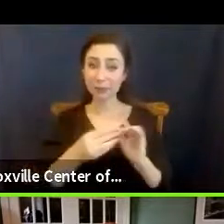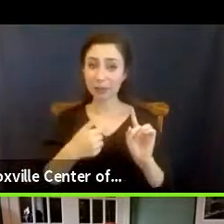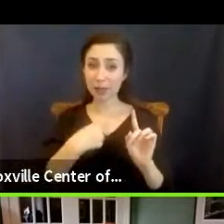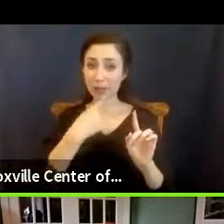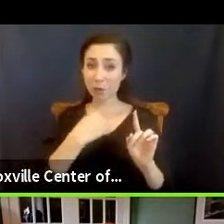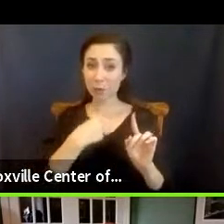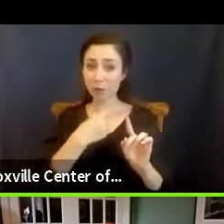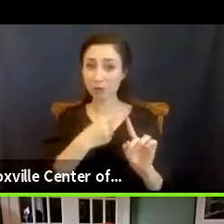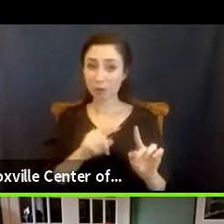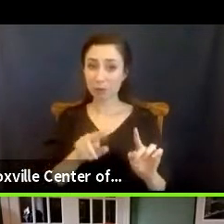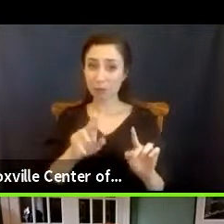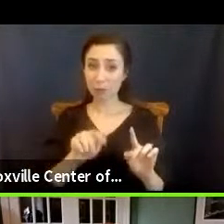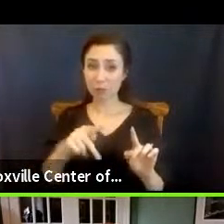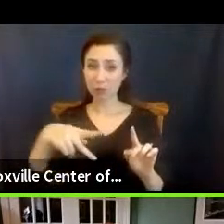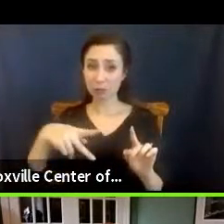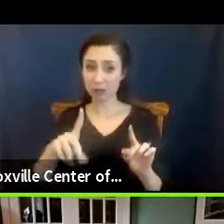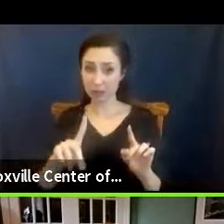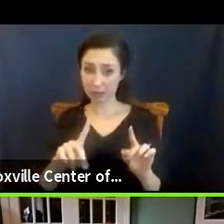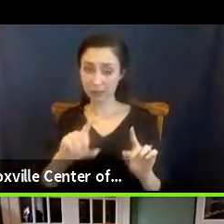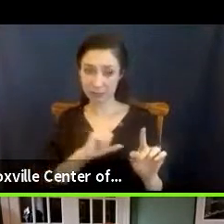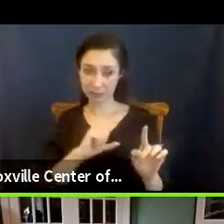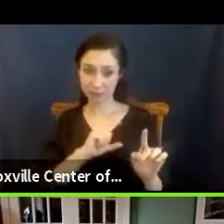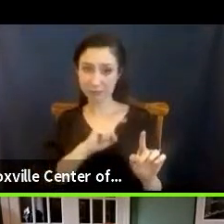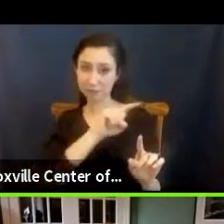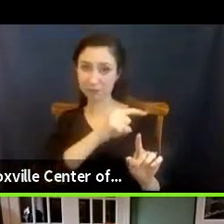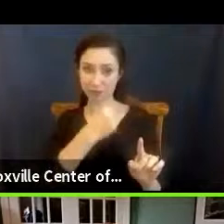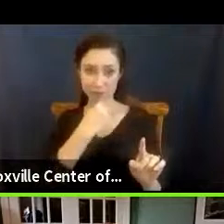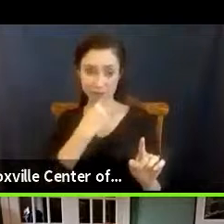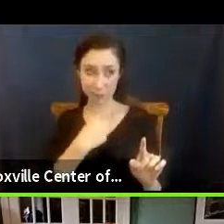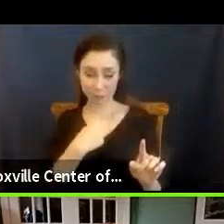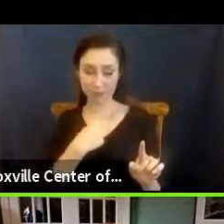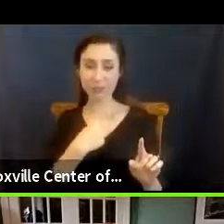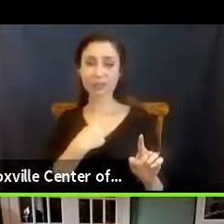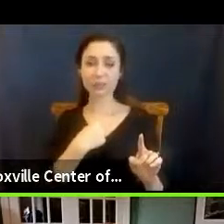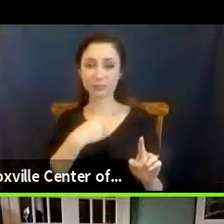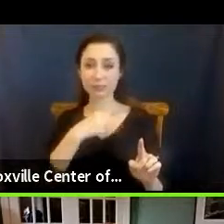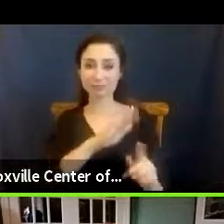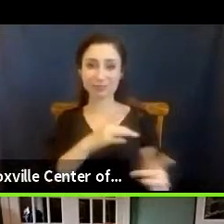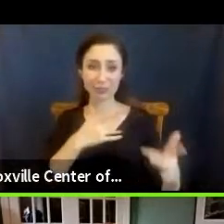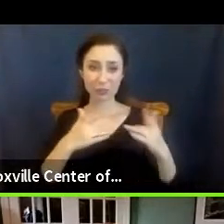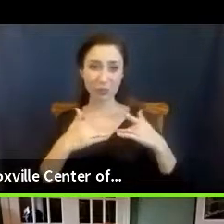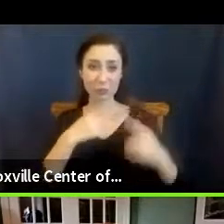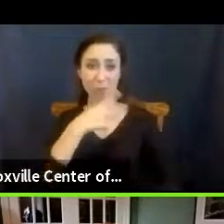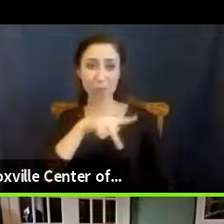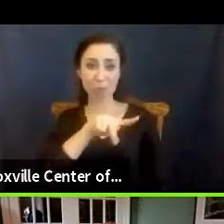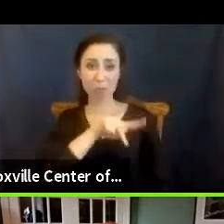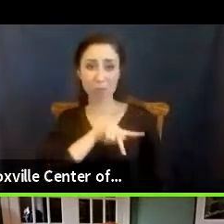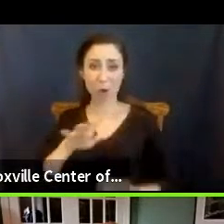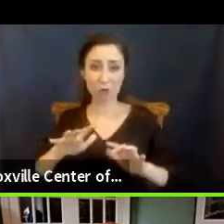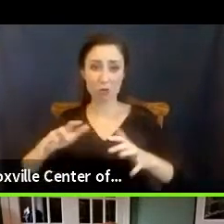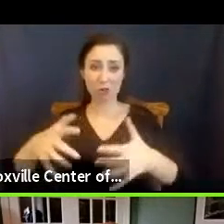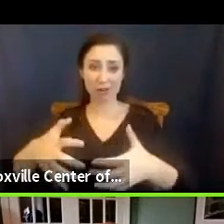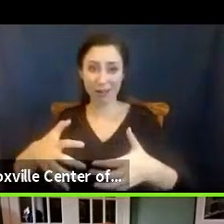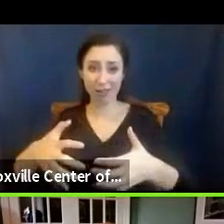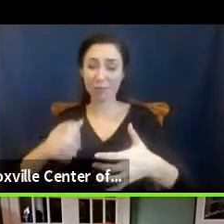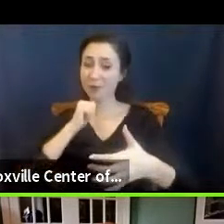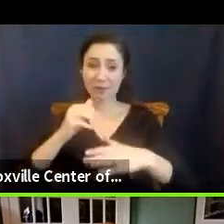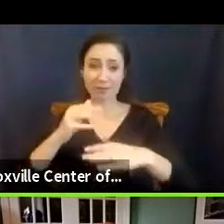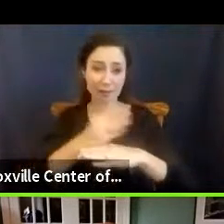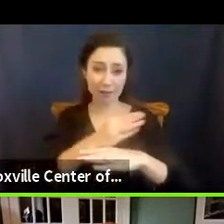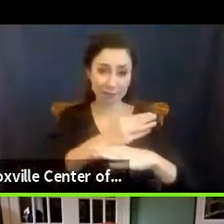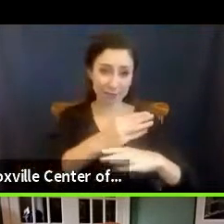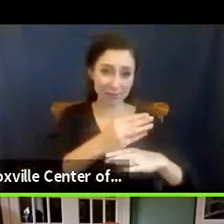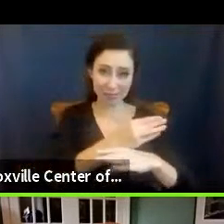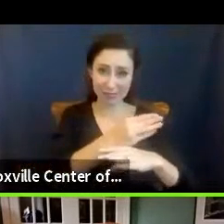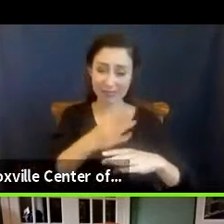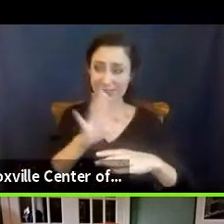that their concern has been basically personal gatherings at non-businesses as being an